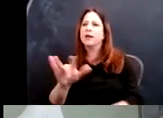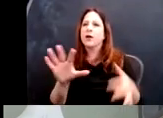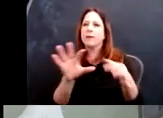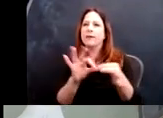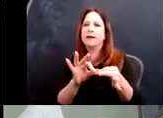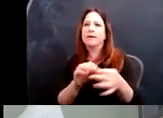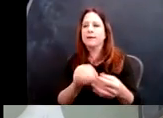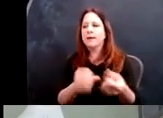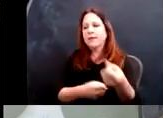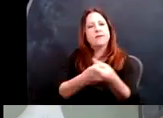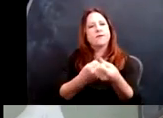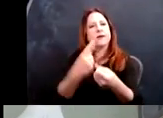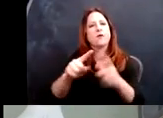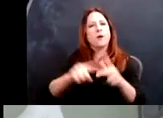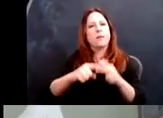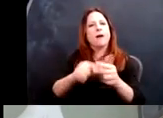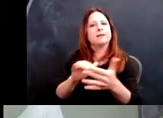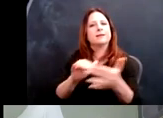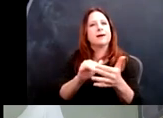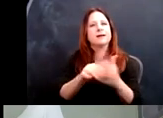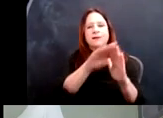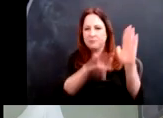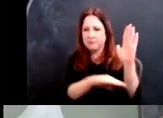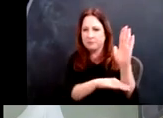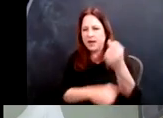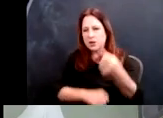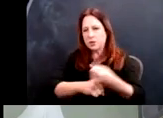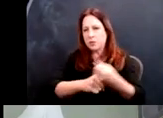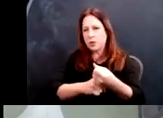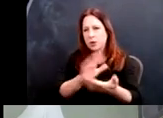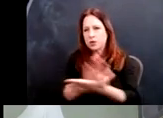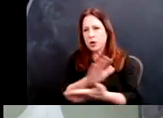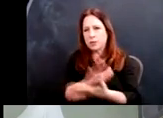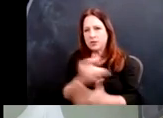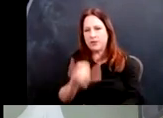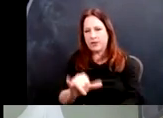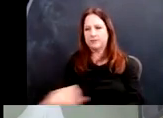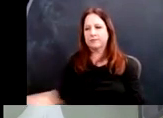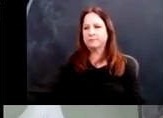is, eligibility, and then on the bottom, there's all the supporting documentation you need for it. And next slide.